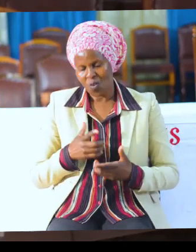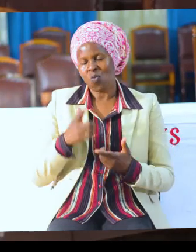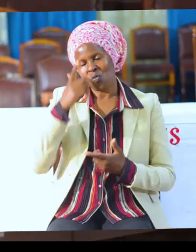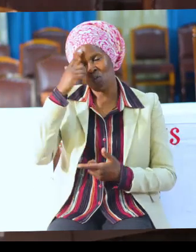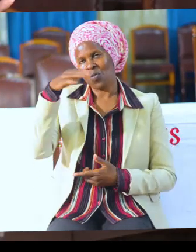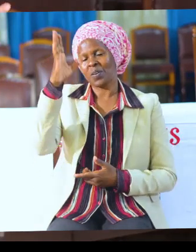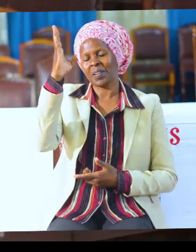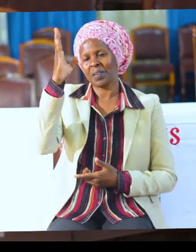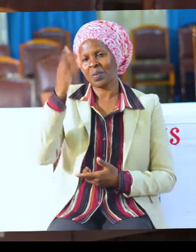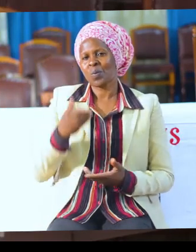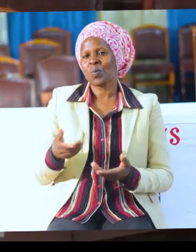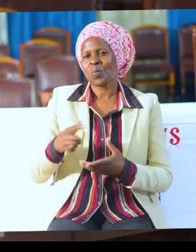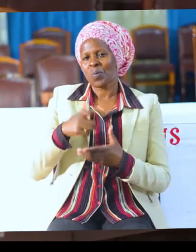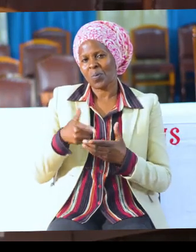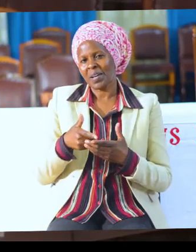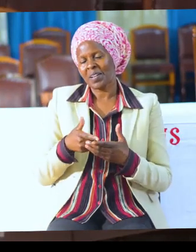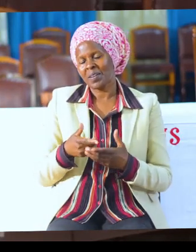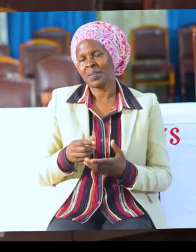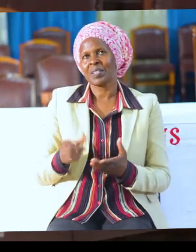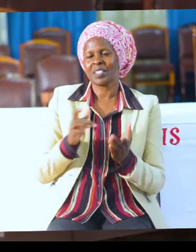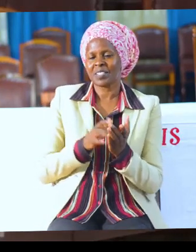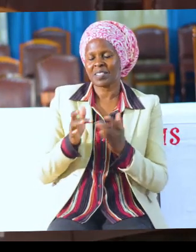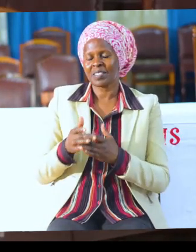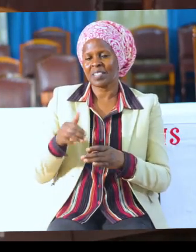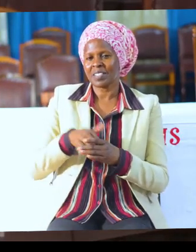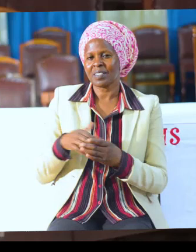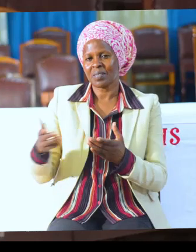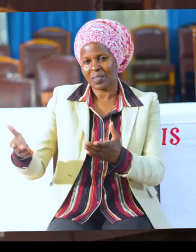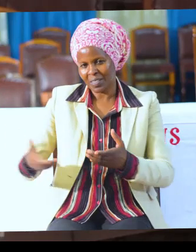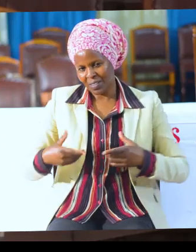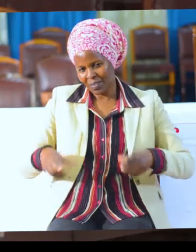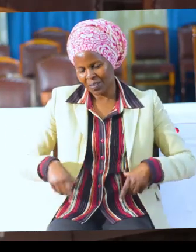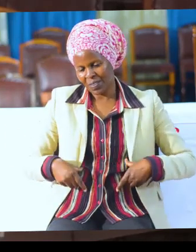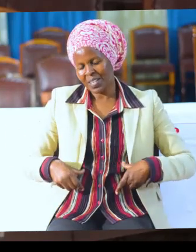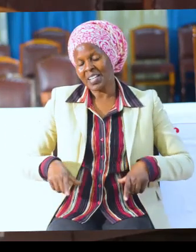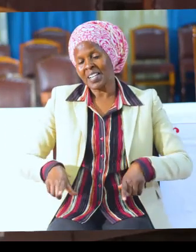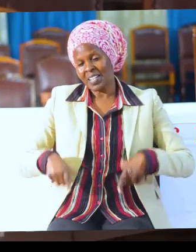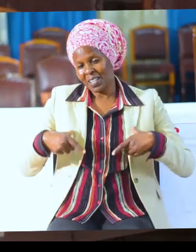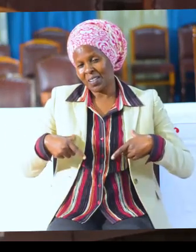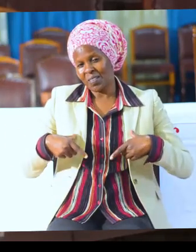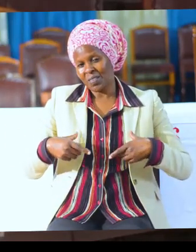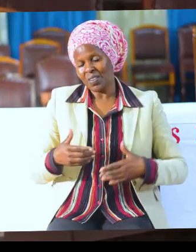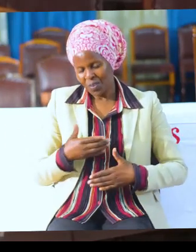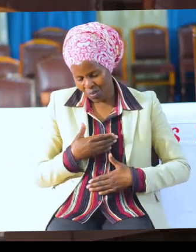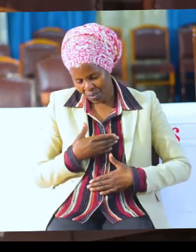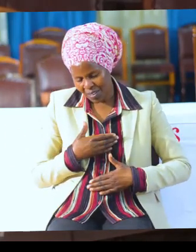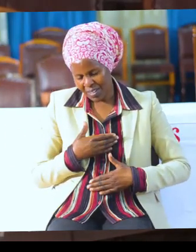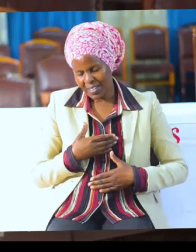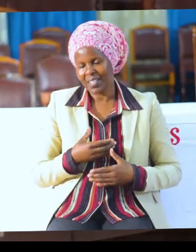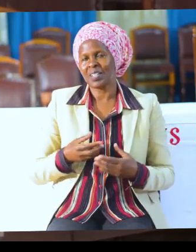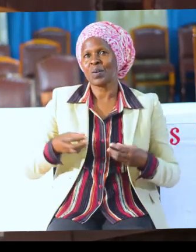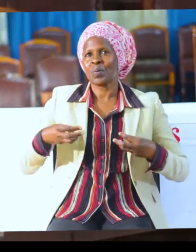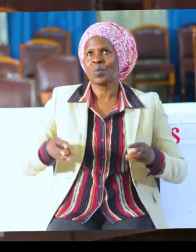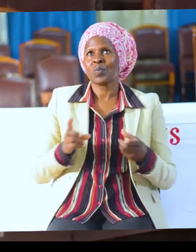Yes, when we receive Jesus Christ, we live life constantly, all the time, that honors and actually praises